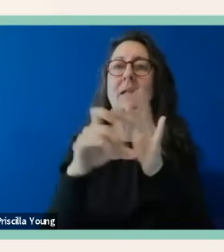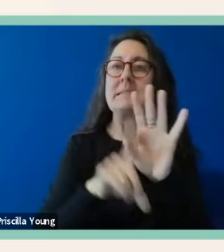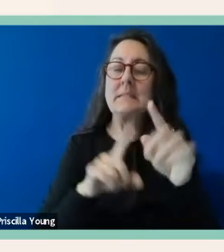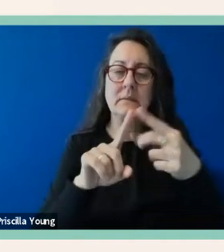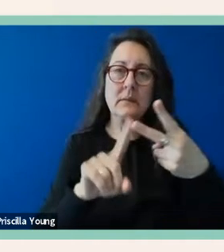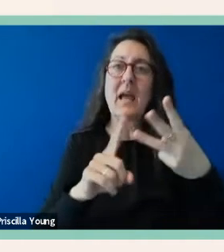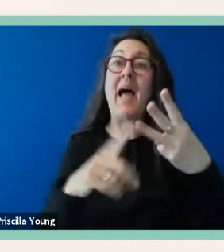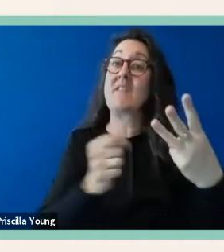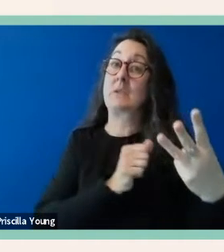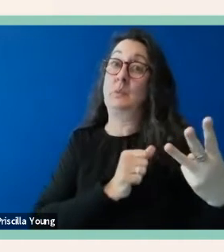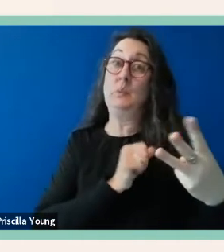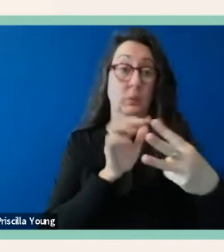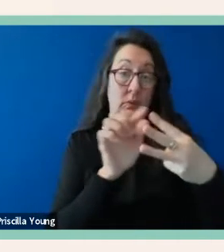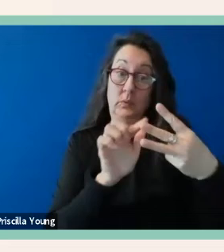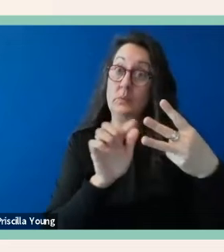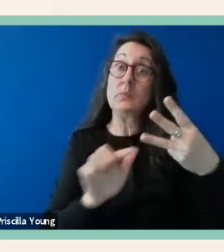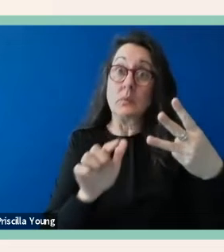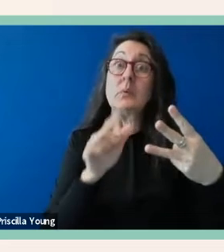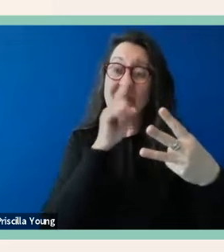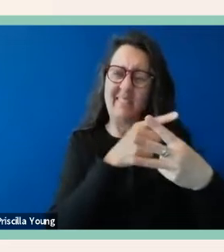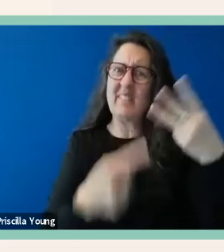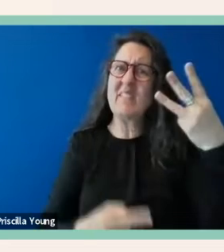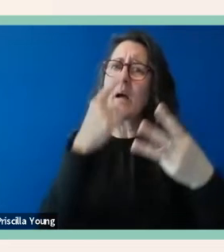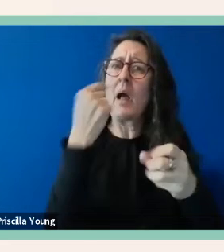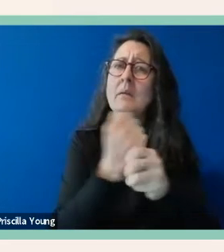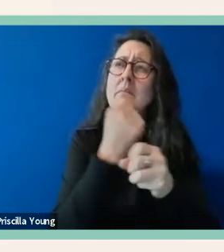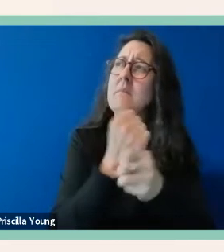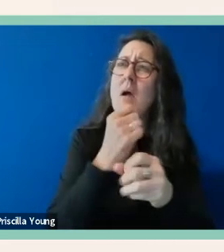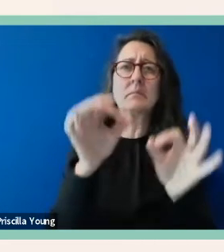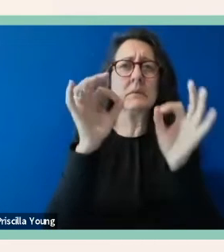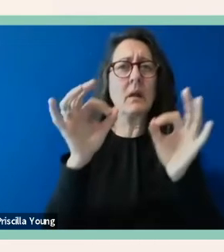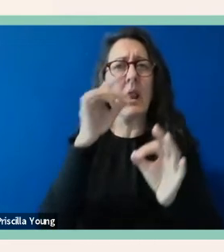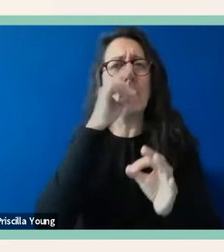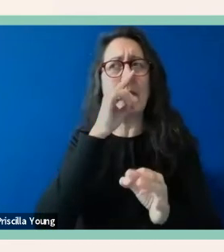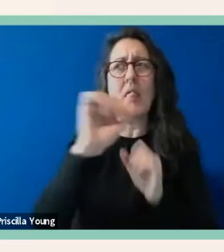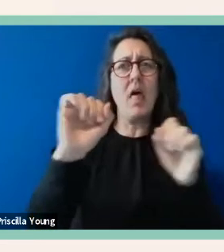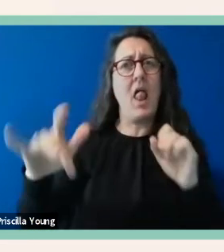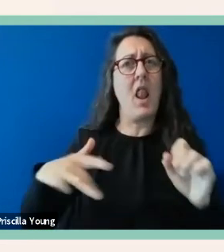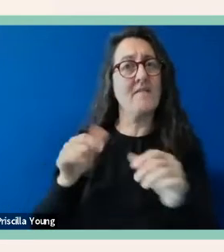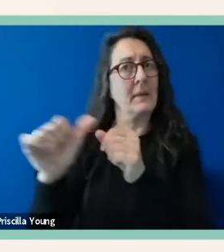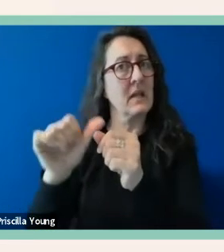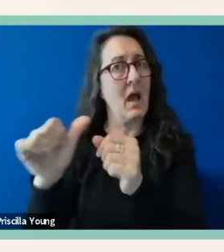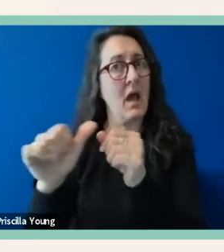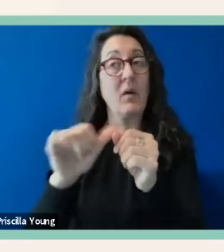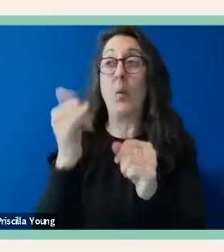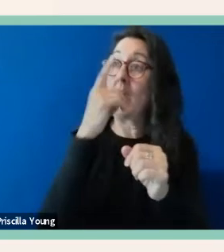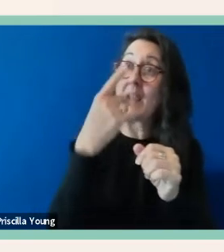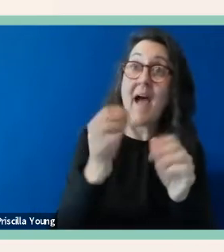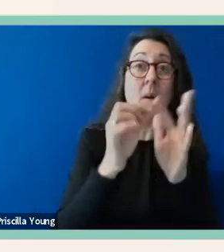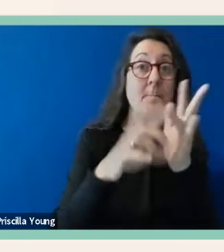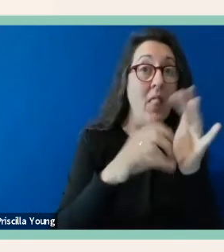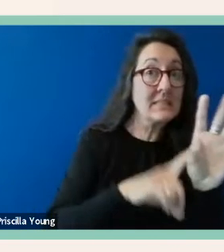attitudes that can both aim to make particular types of people's lives better, or policies, laws that can